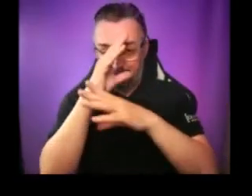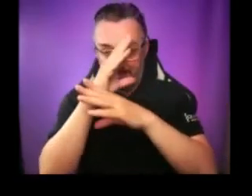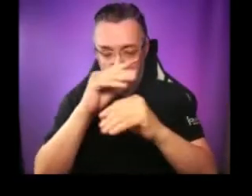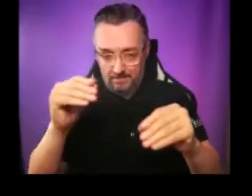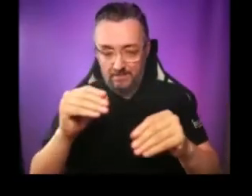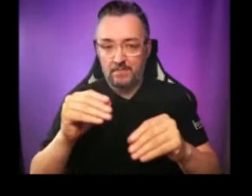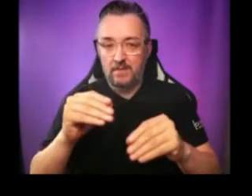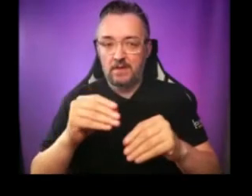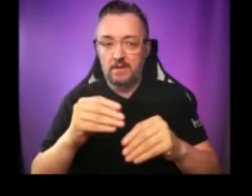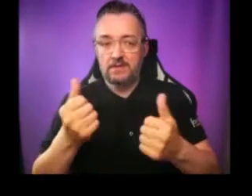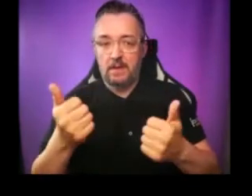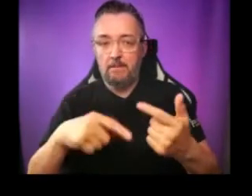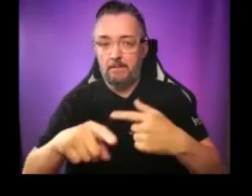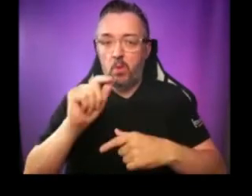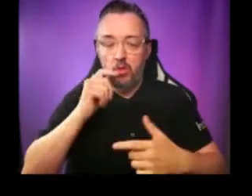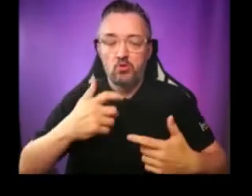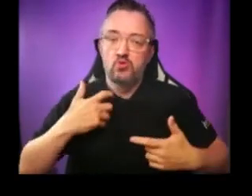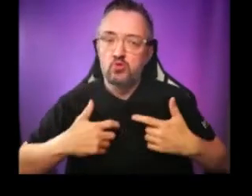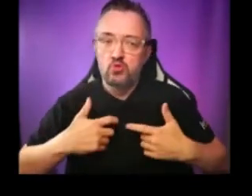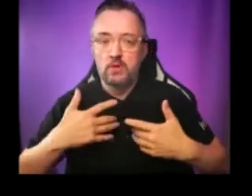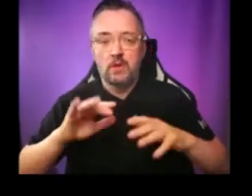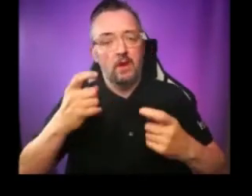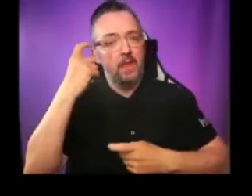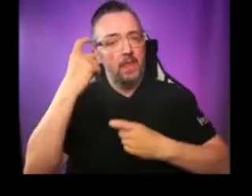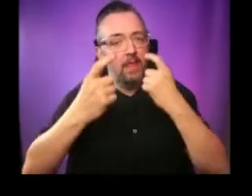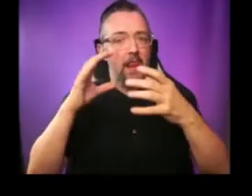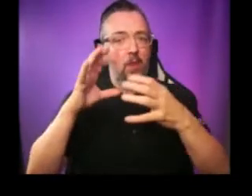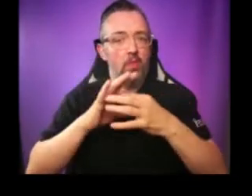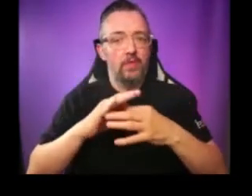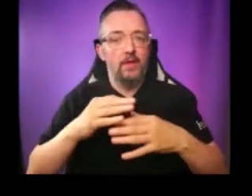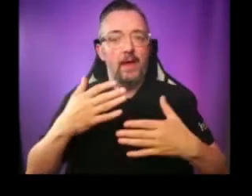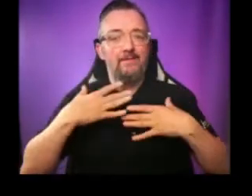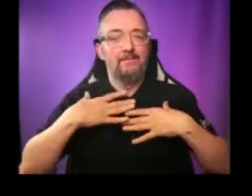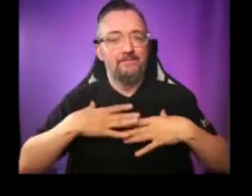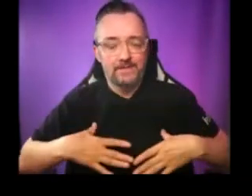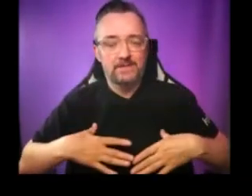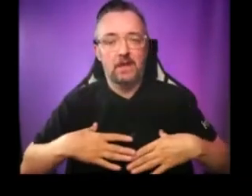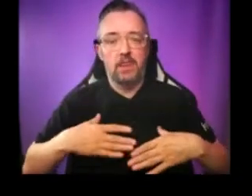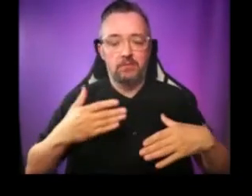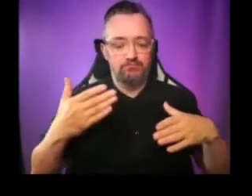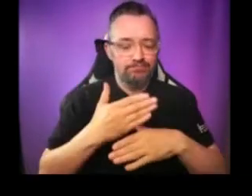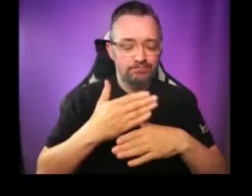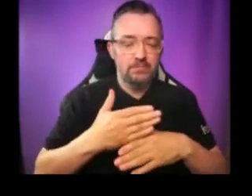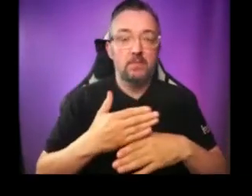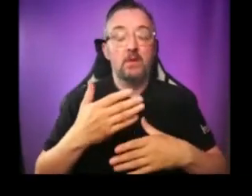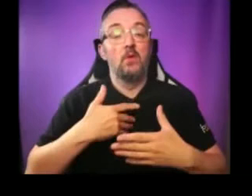areas I hope will encourage us to think about the role of physical activity or exercise. So to begin, we'll